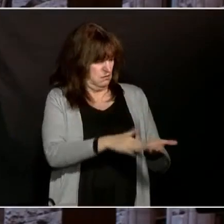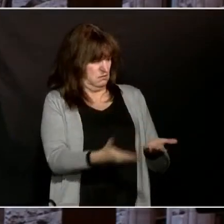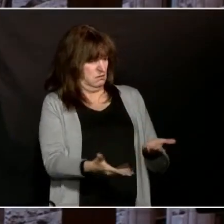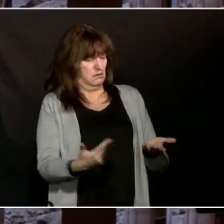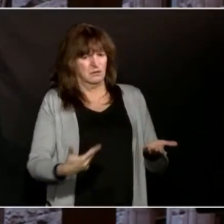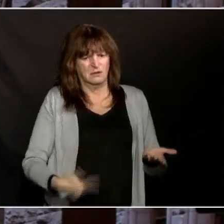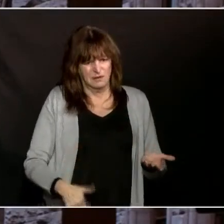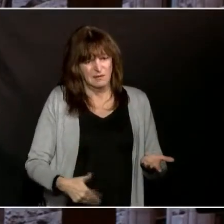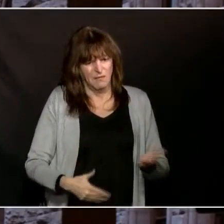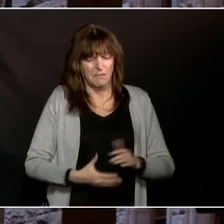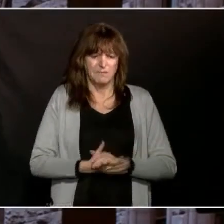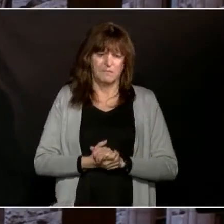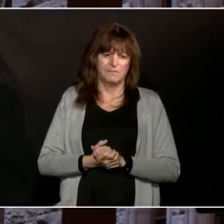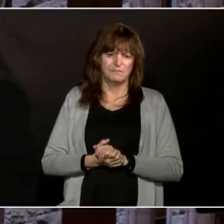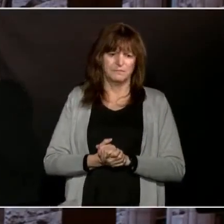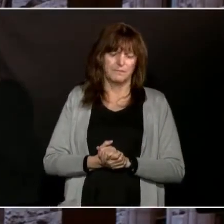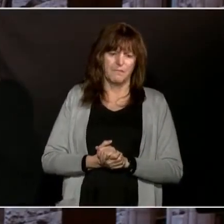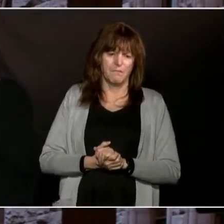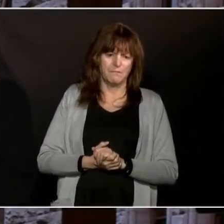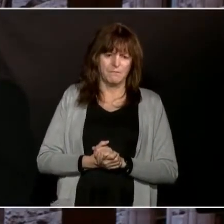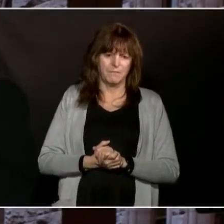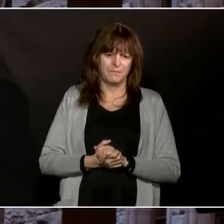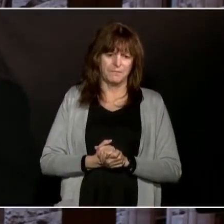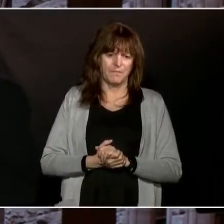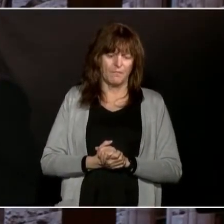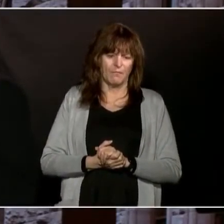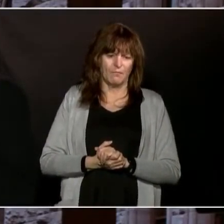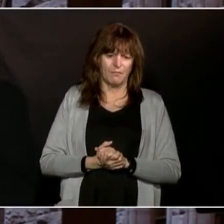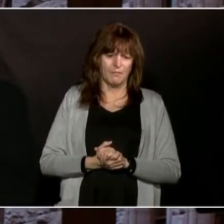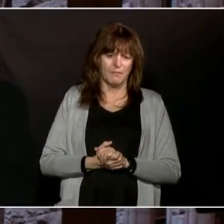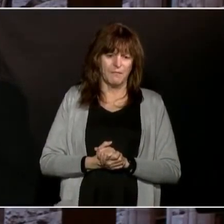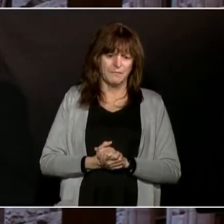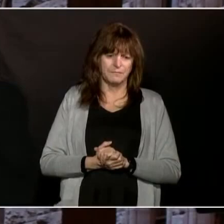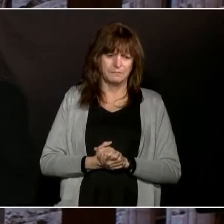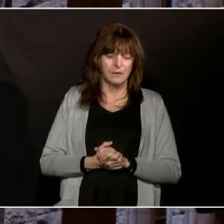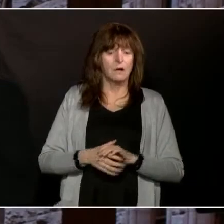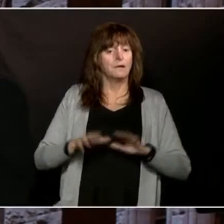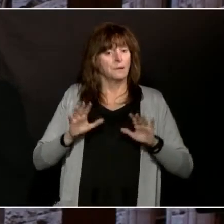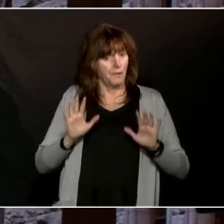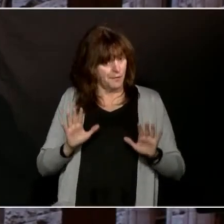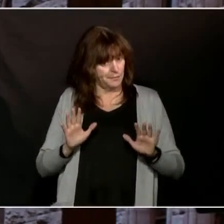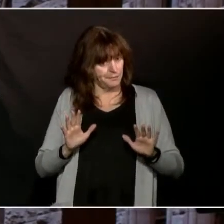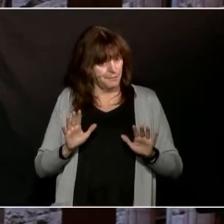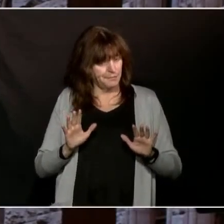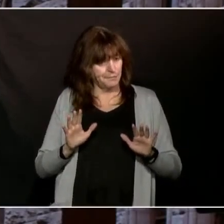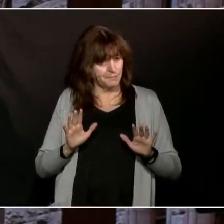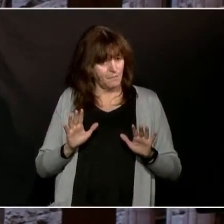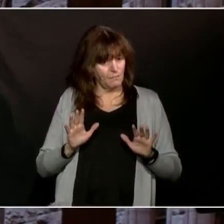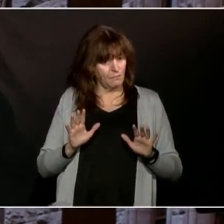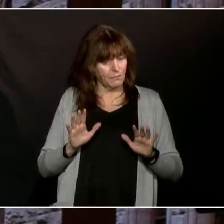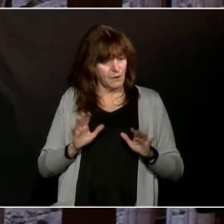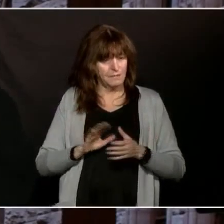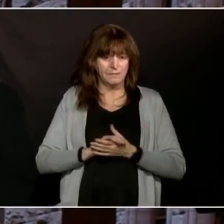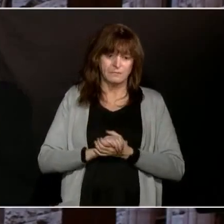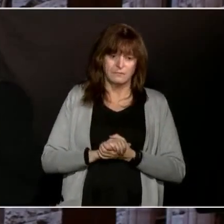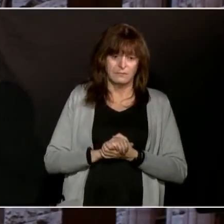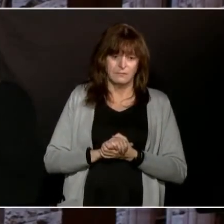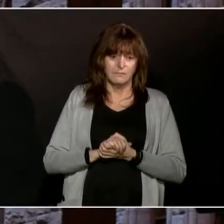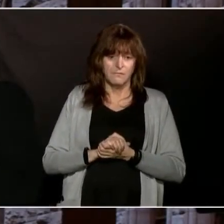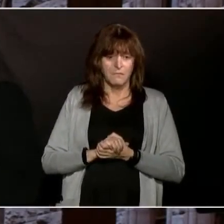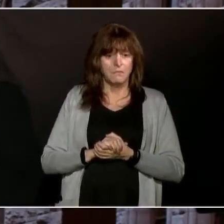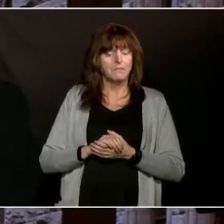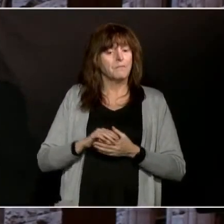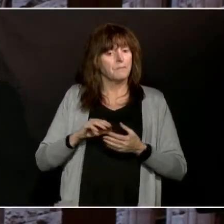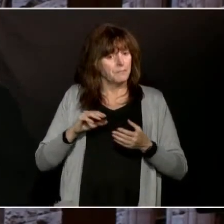in this time. So with that in mind, we had low cases numbers reported. We knew that 745 was